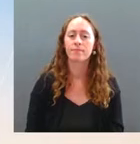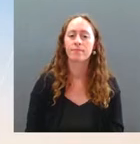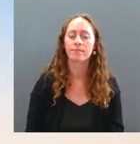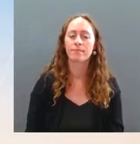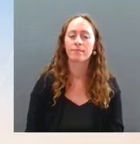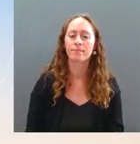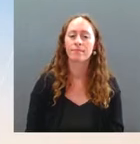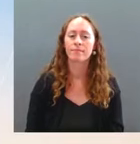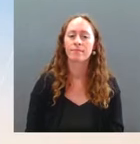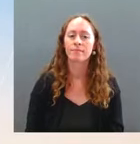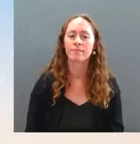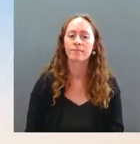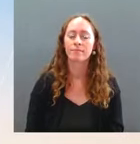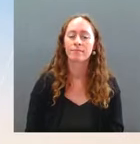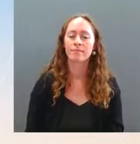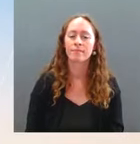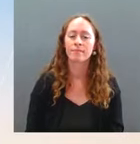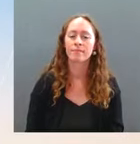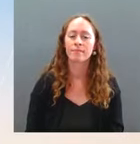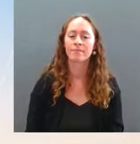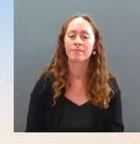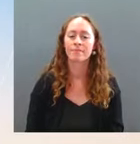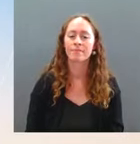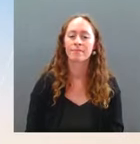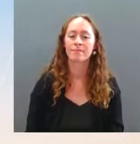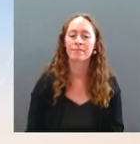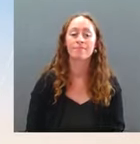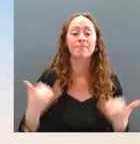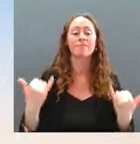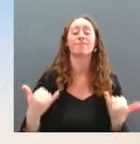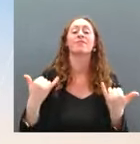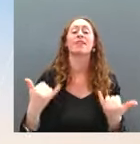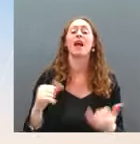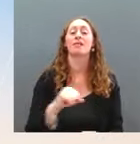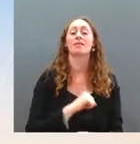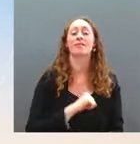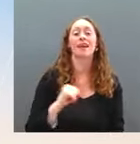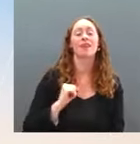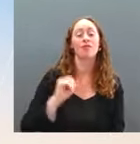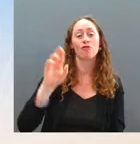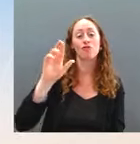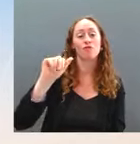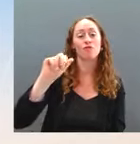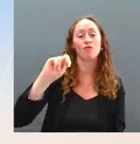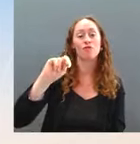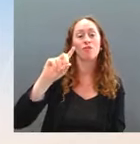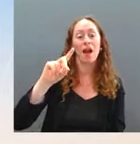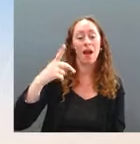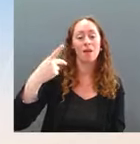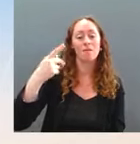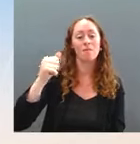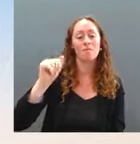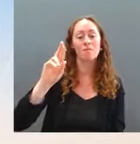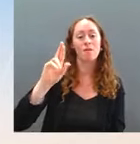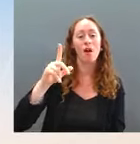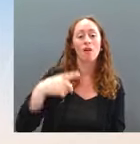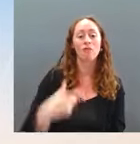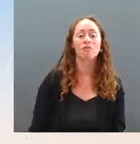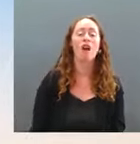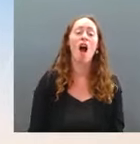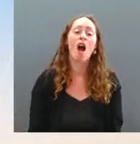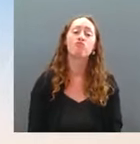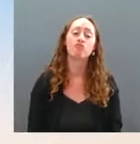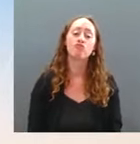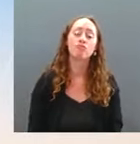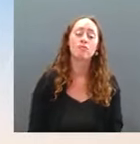Paul cast his vote from the GOP cloakroom. He was in casual clothes without a suit jacket or tie, so unable to come onto the